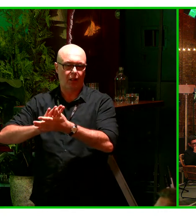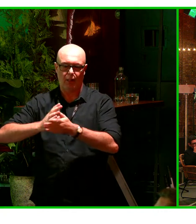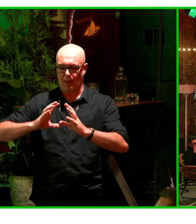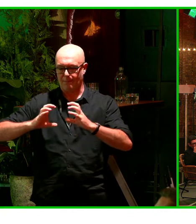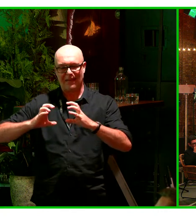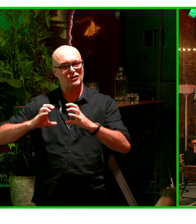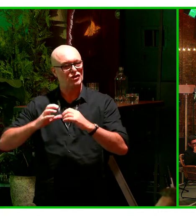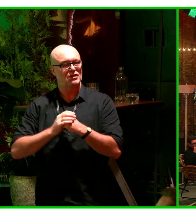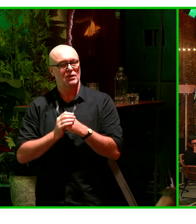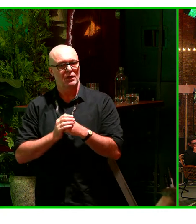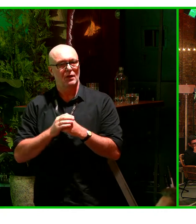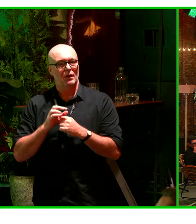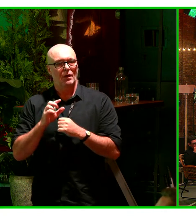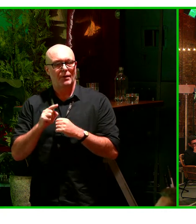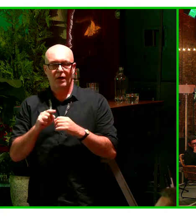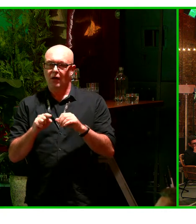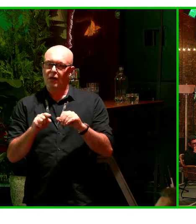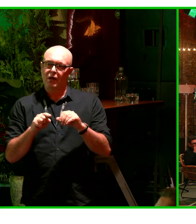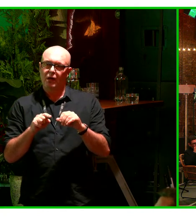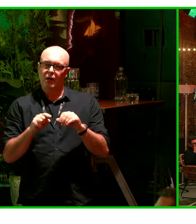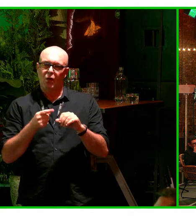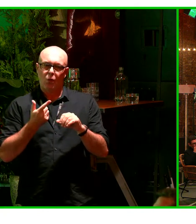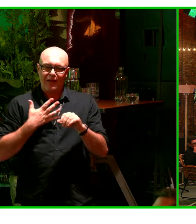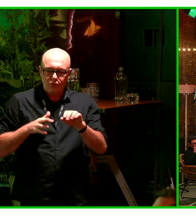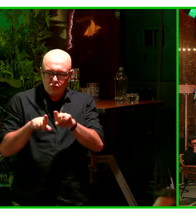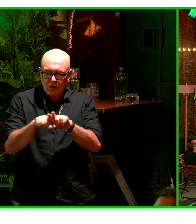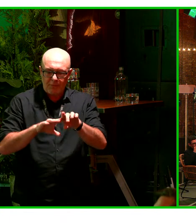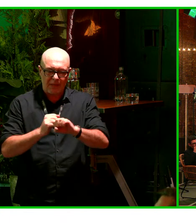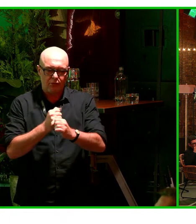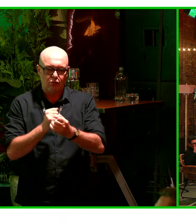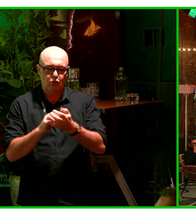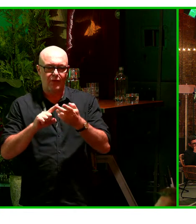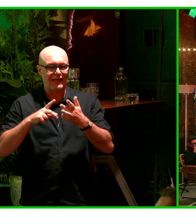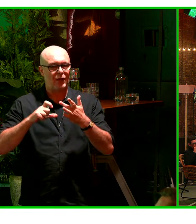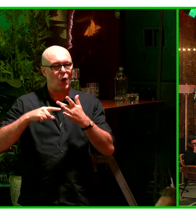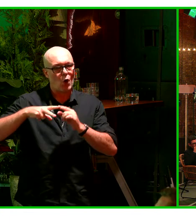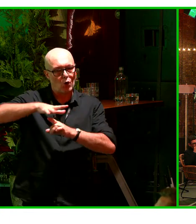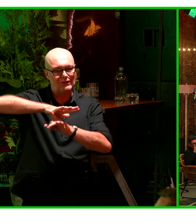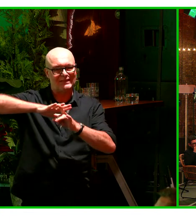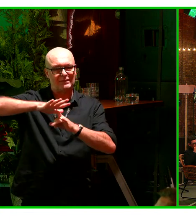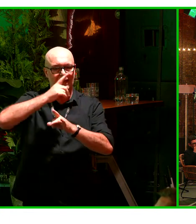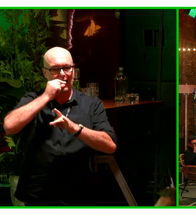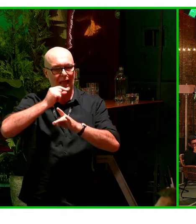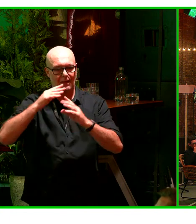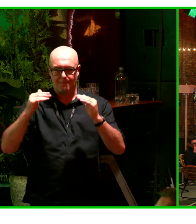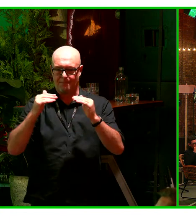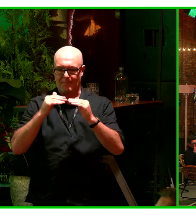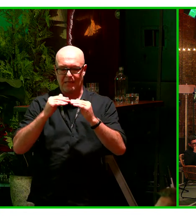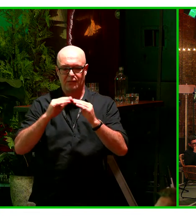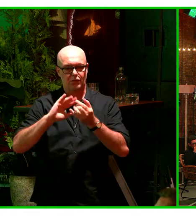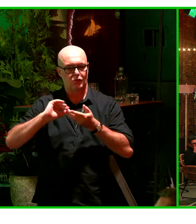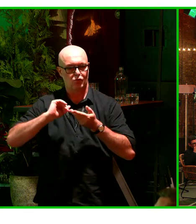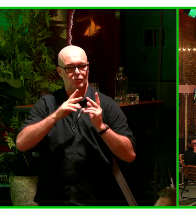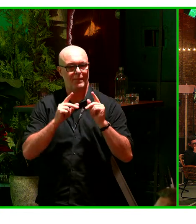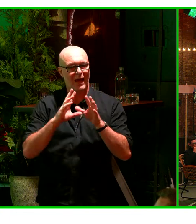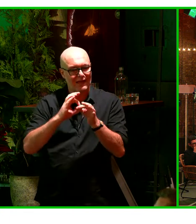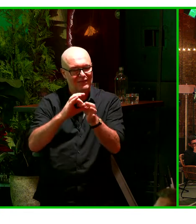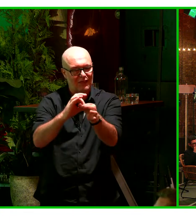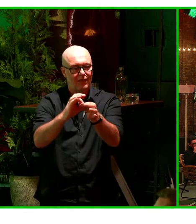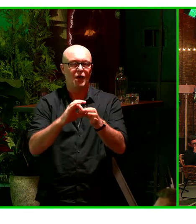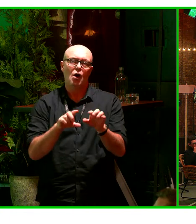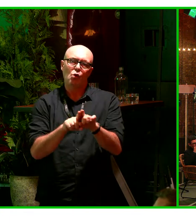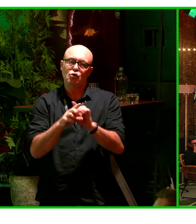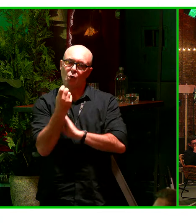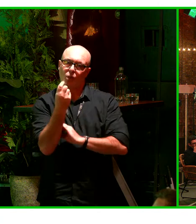that test bed within the ecosystem to fully support the development of the supply chain. And then one last one for me about